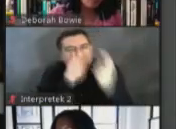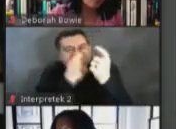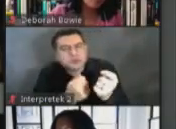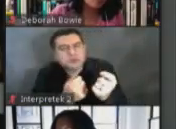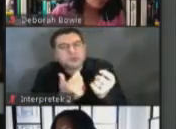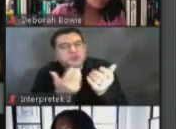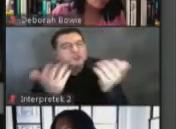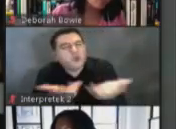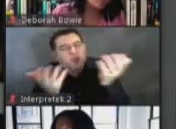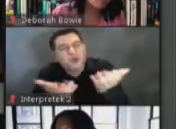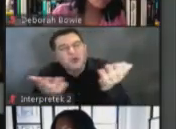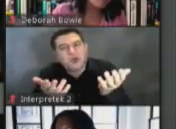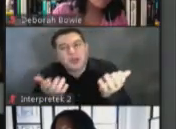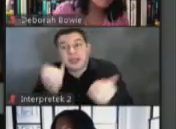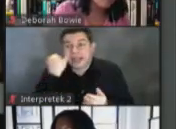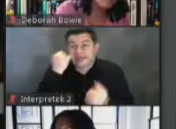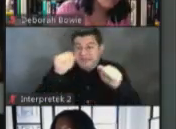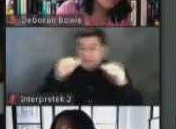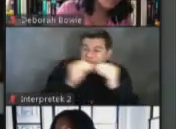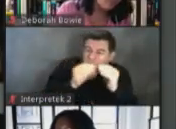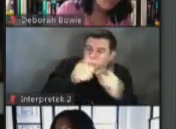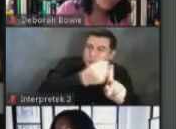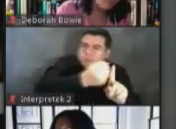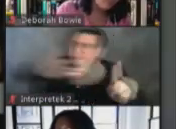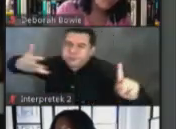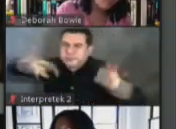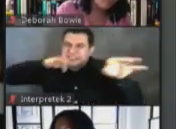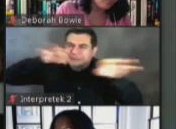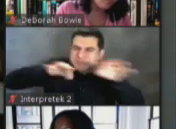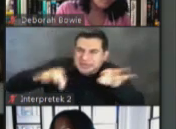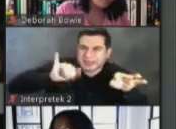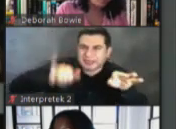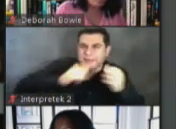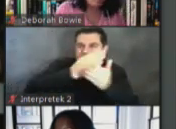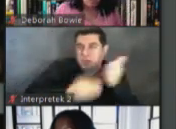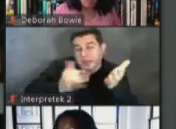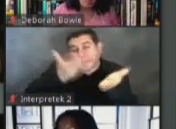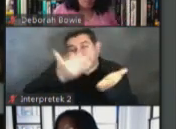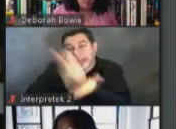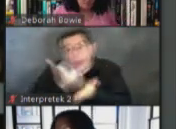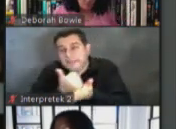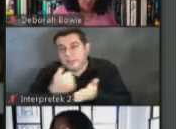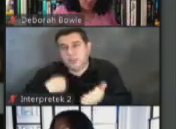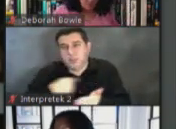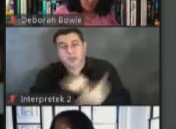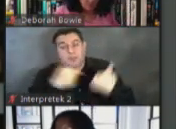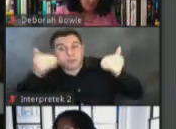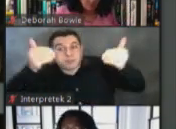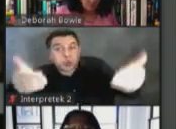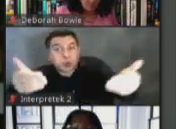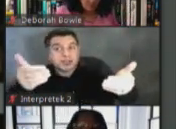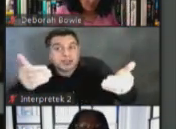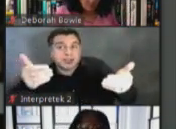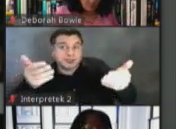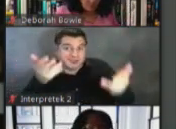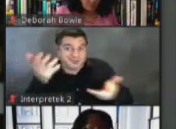a little bit more about that, that would be helpful as we move forward in some of the work that was suggested and that